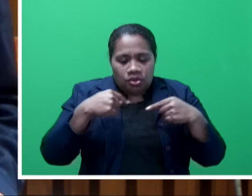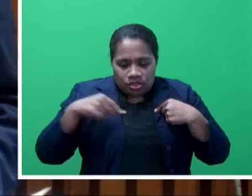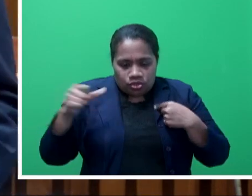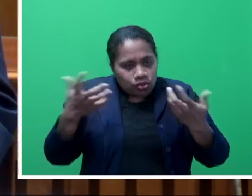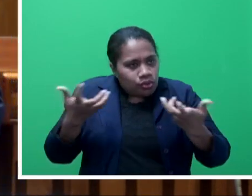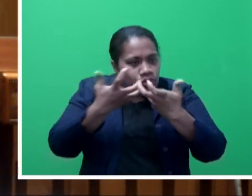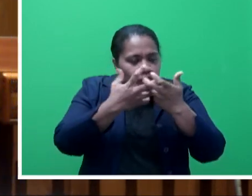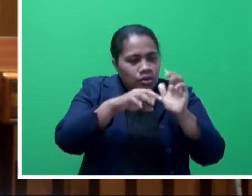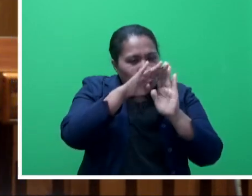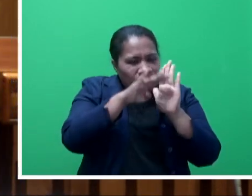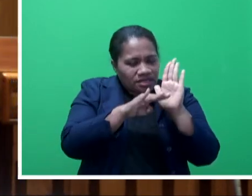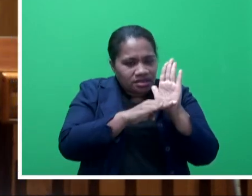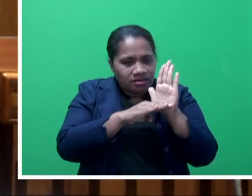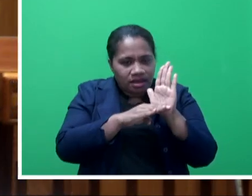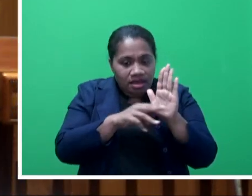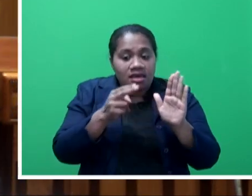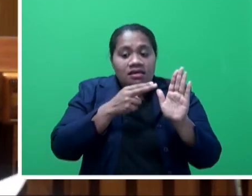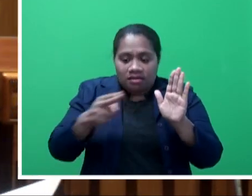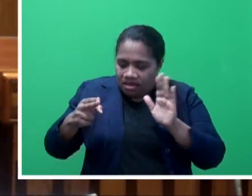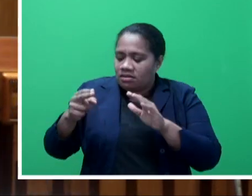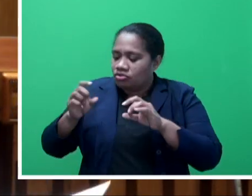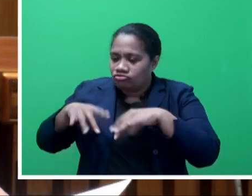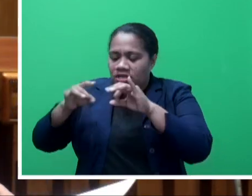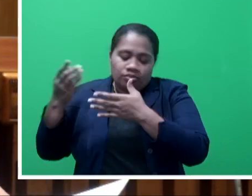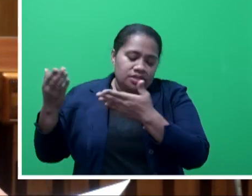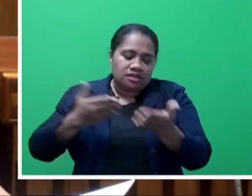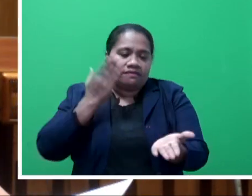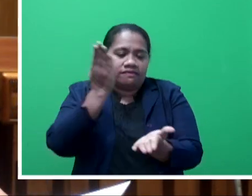criteria before Australia will actually give you direct budget support.